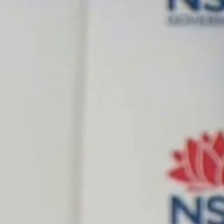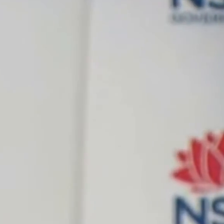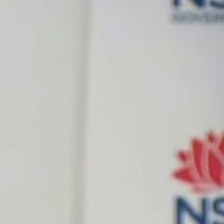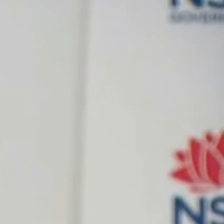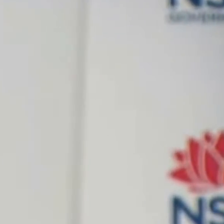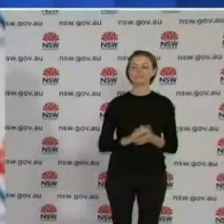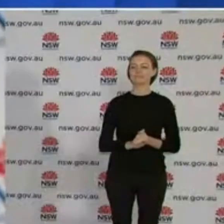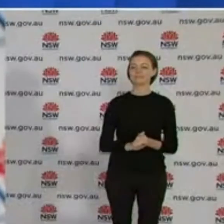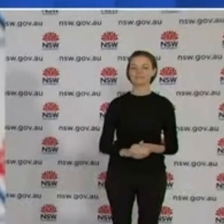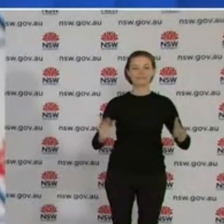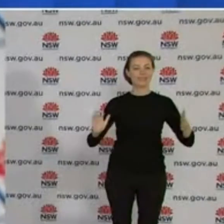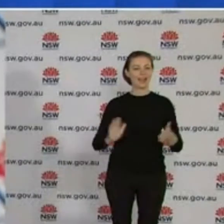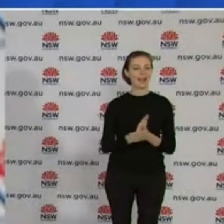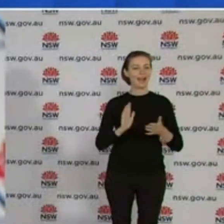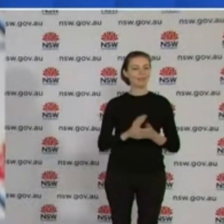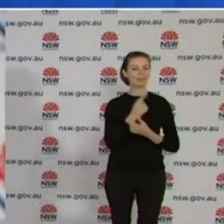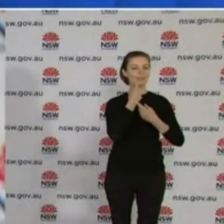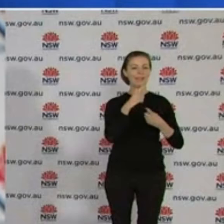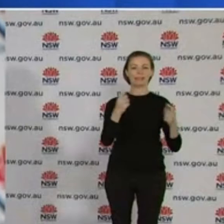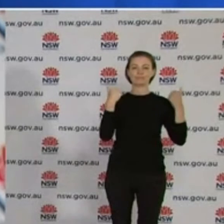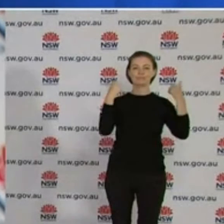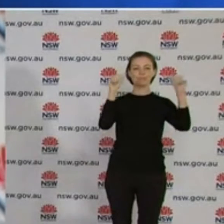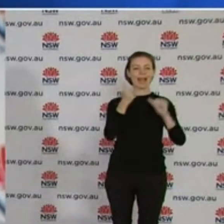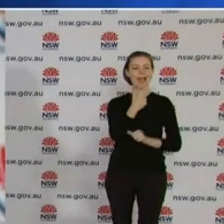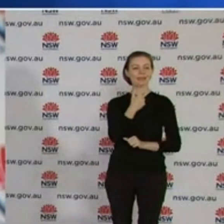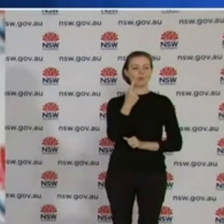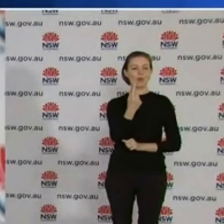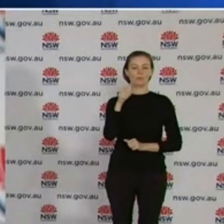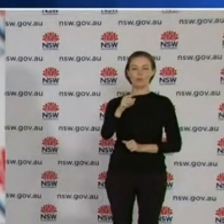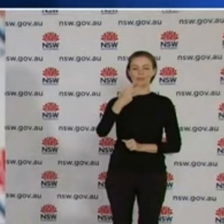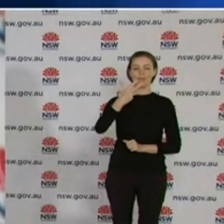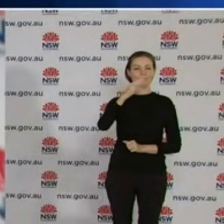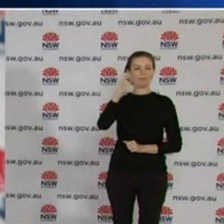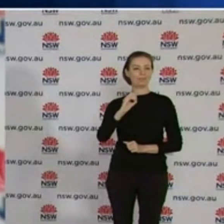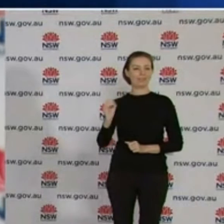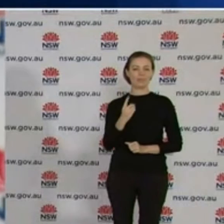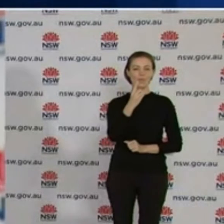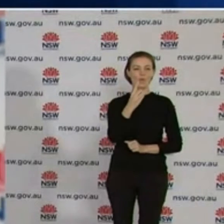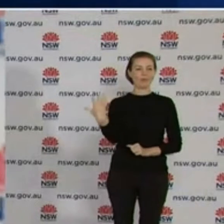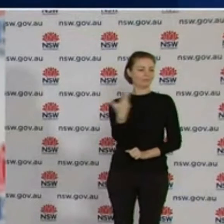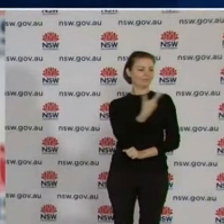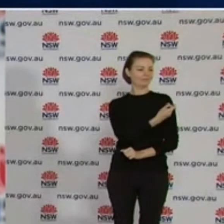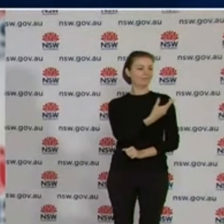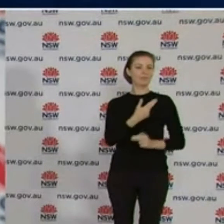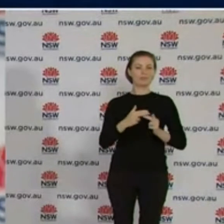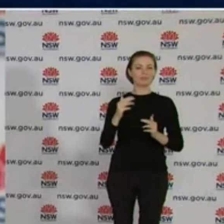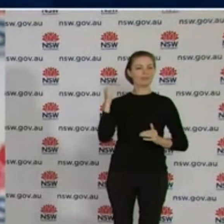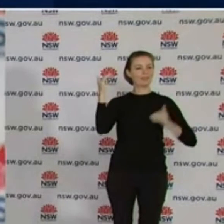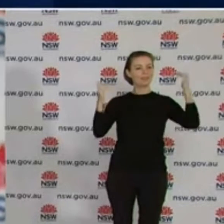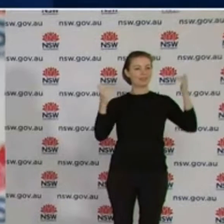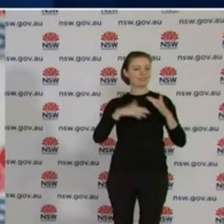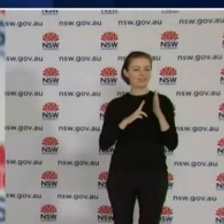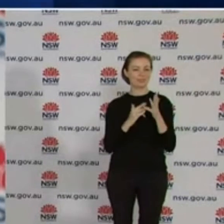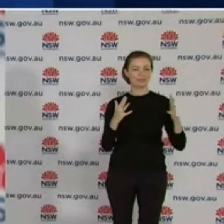Everybody, very pleasingly, New South Wales has hit 81.9% of first doses, and I couldn't be happier with